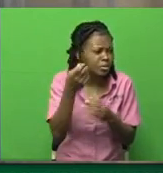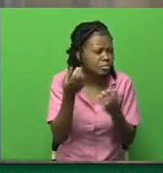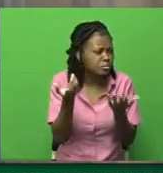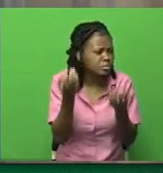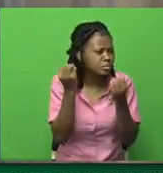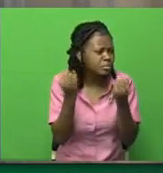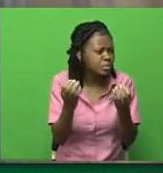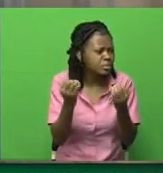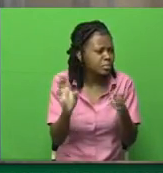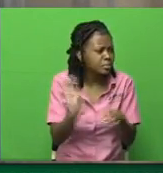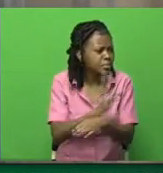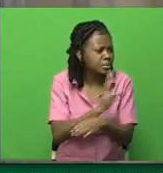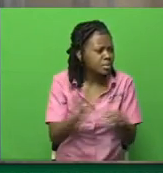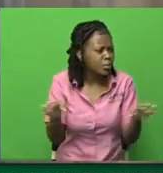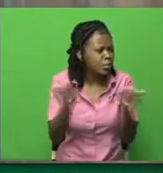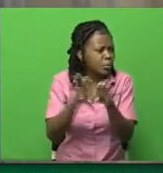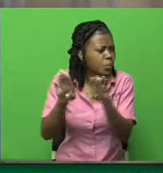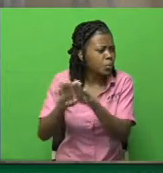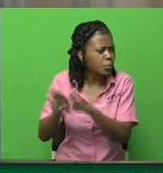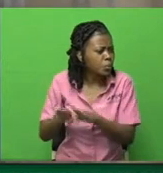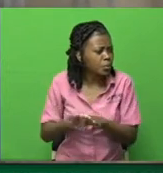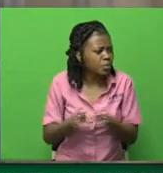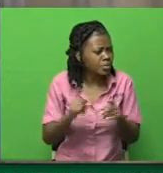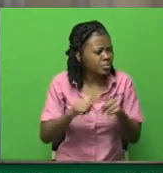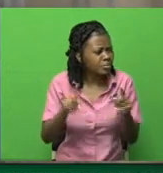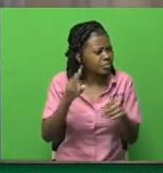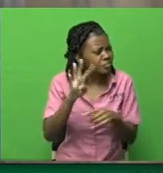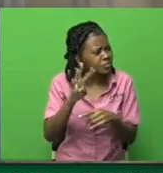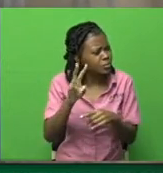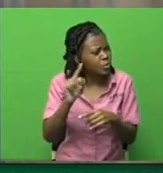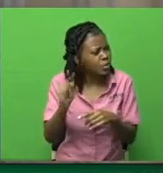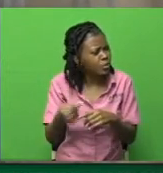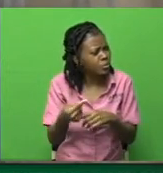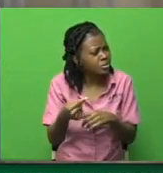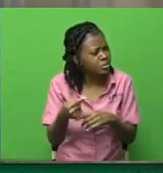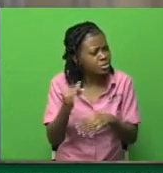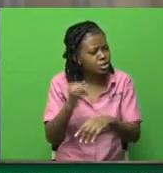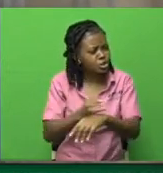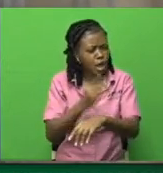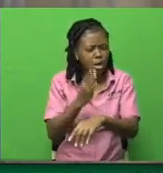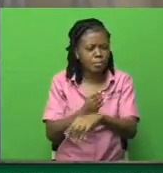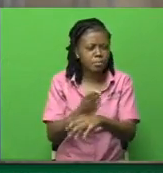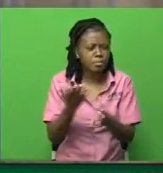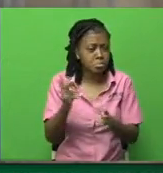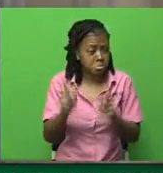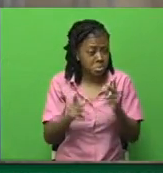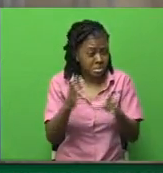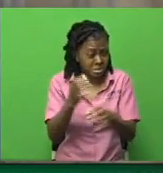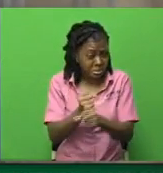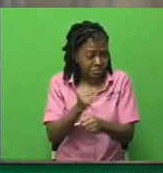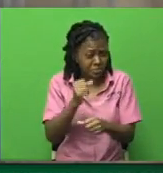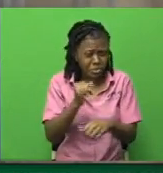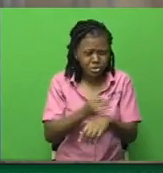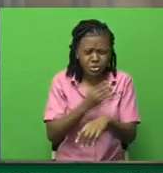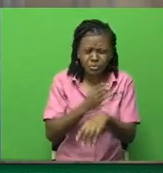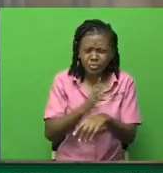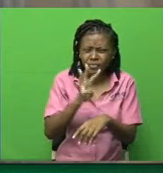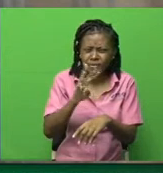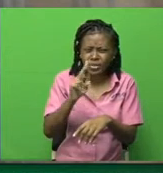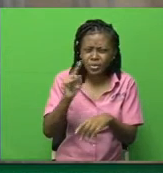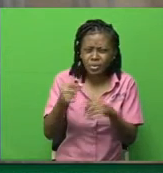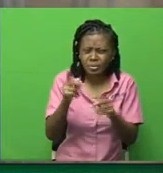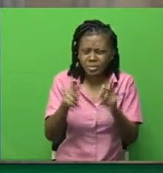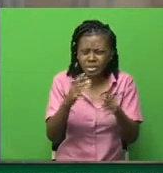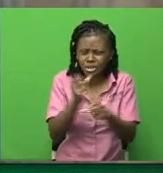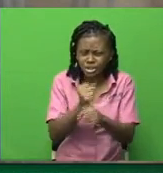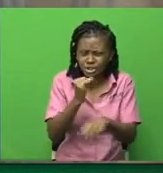42 000 jobs were created it just doesn't make sense in the height of the lockdown the figures that saying look 40 something